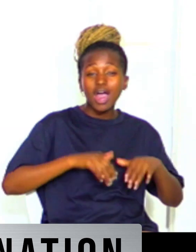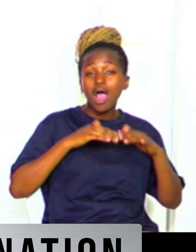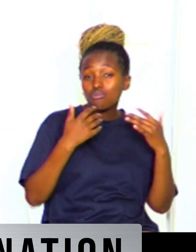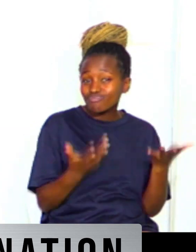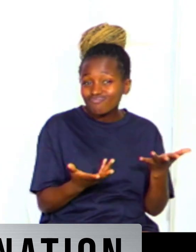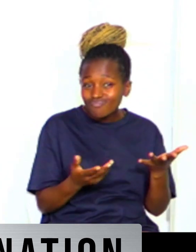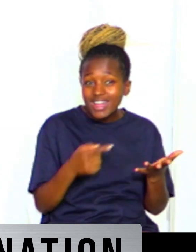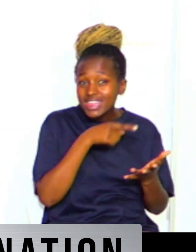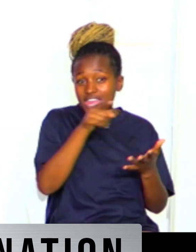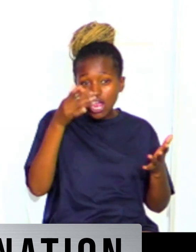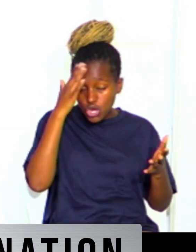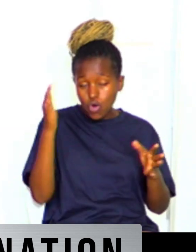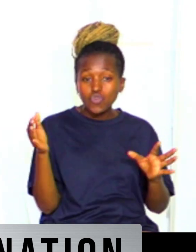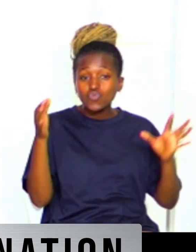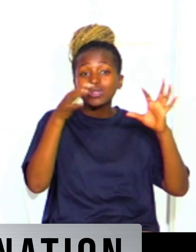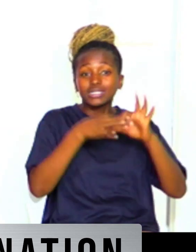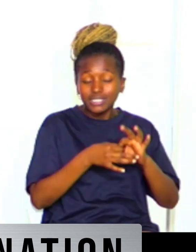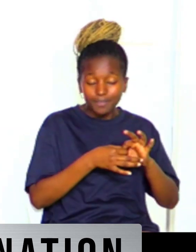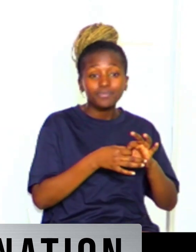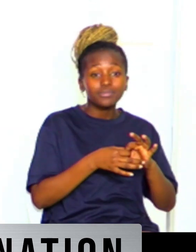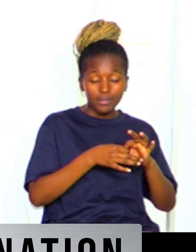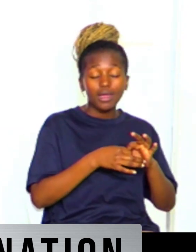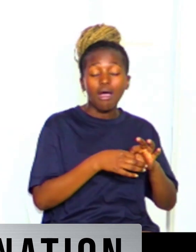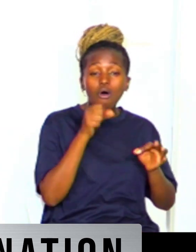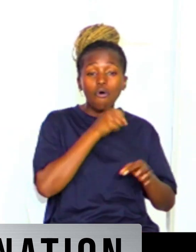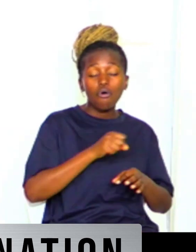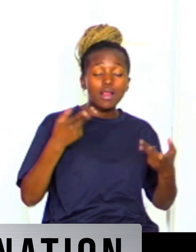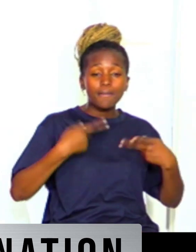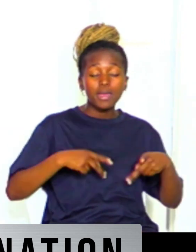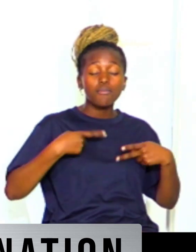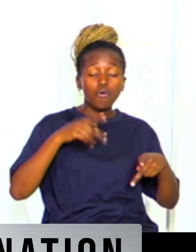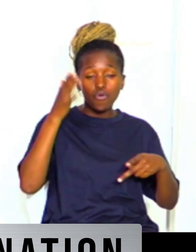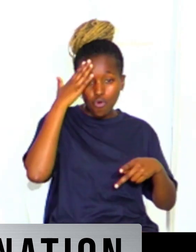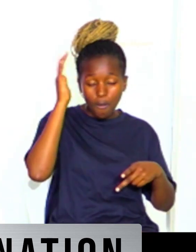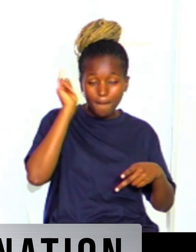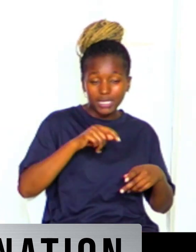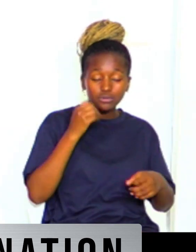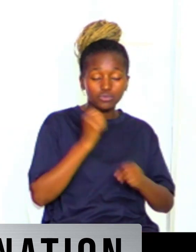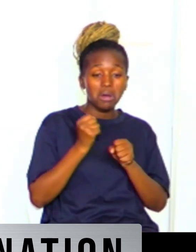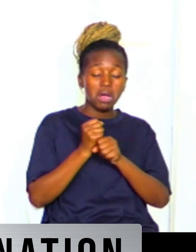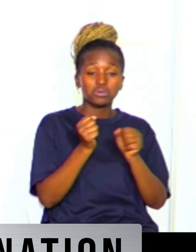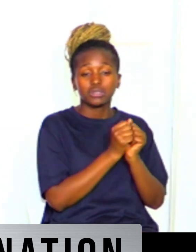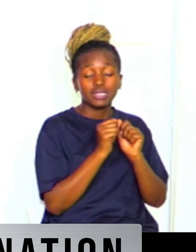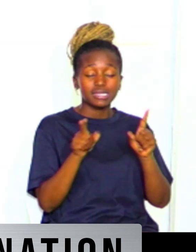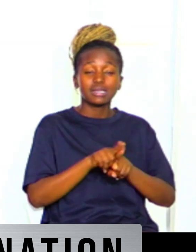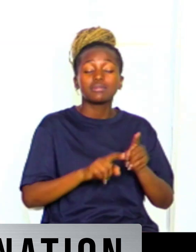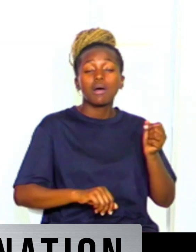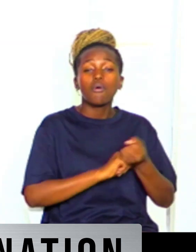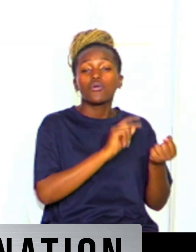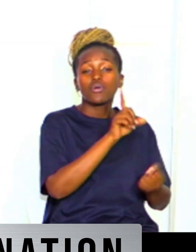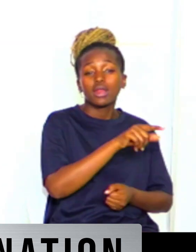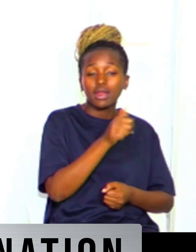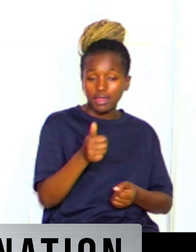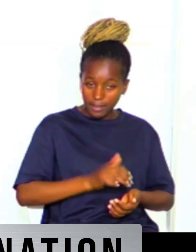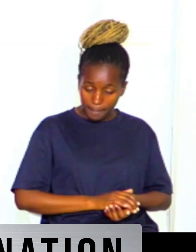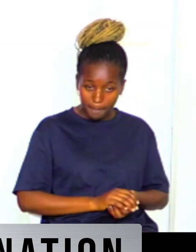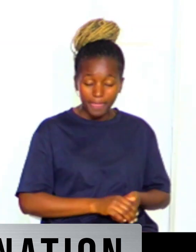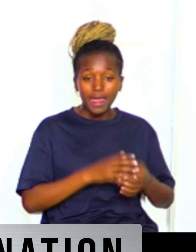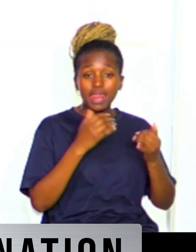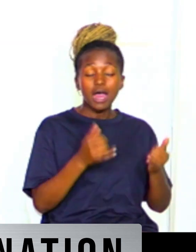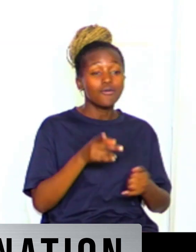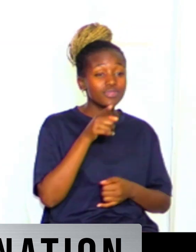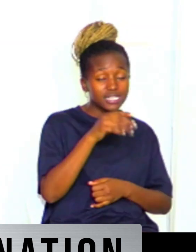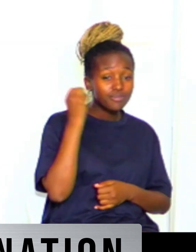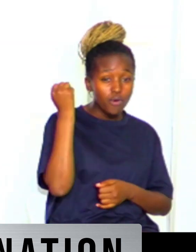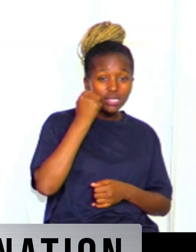unity. Wanajua that tunafaa tufanye kazi pamoja. Jonah, ushaisikia palipo wote mtu mzee mwenye ako kwa siasa